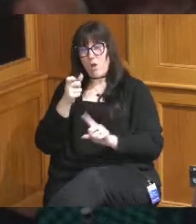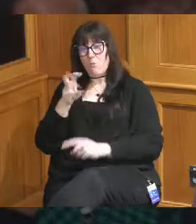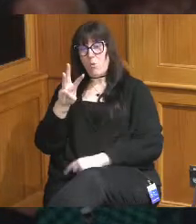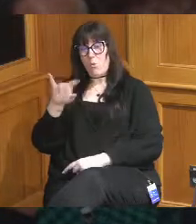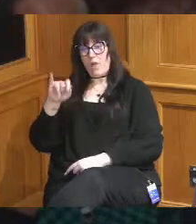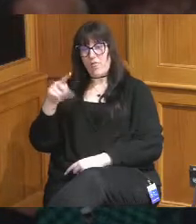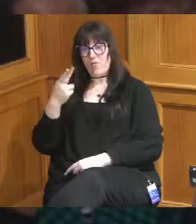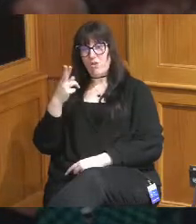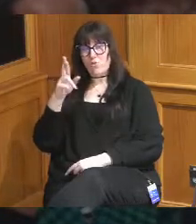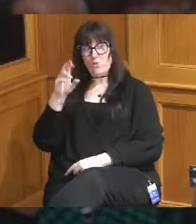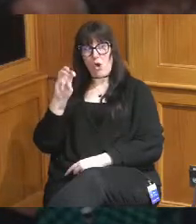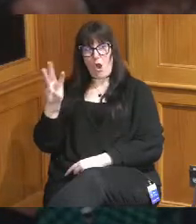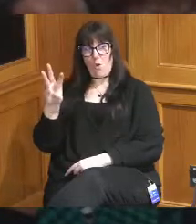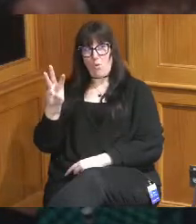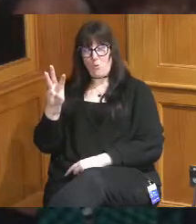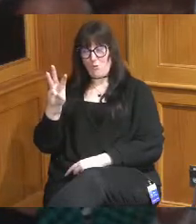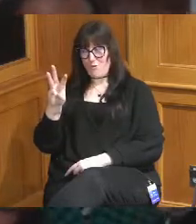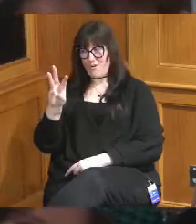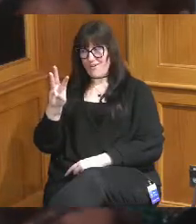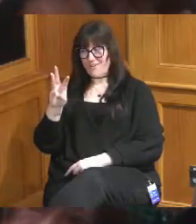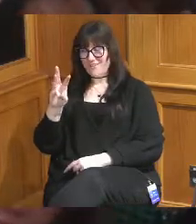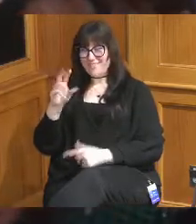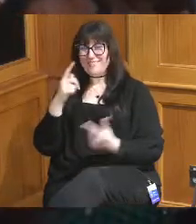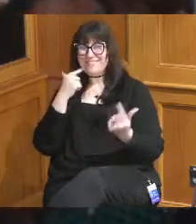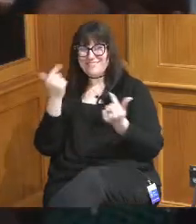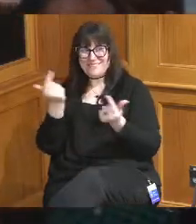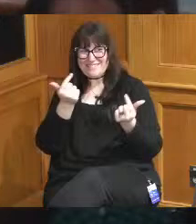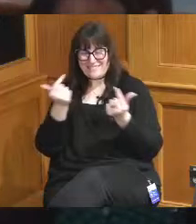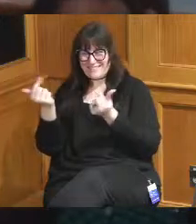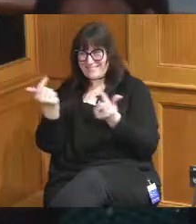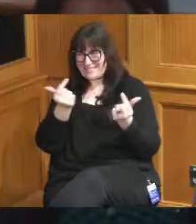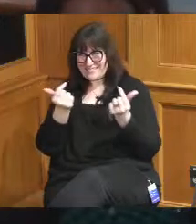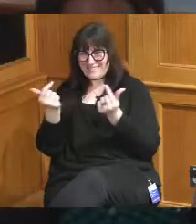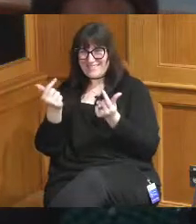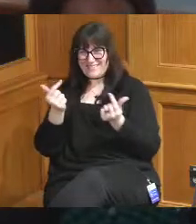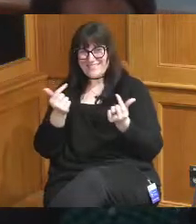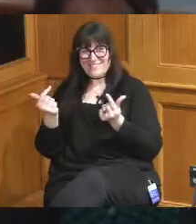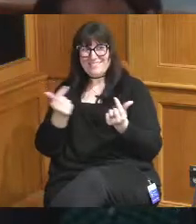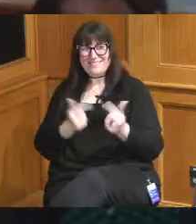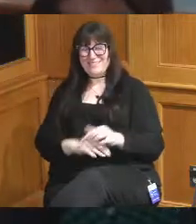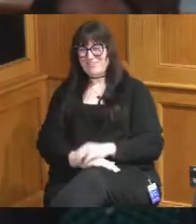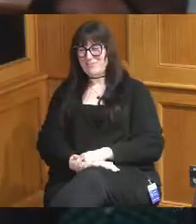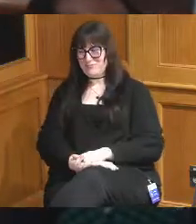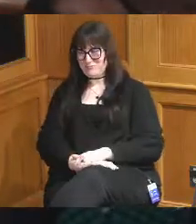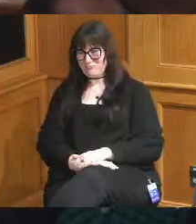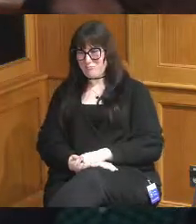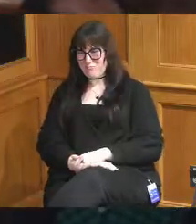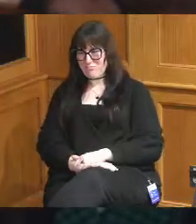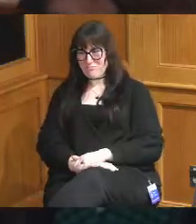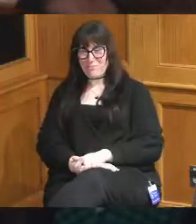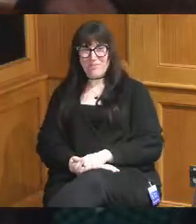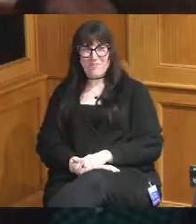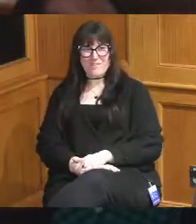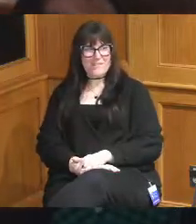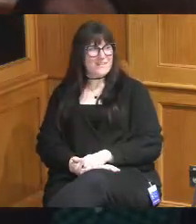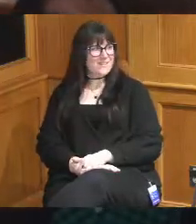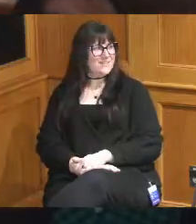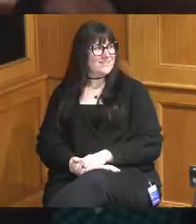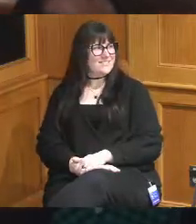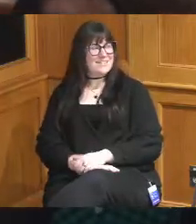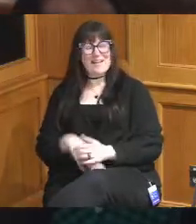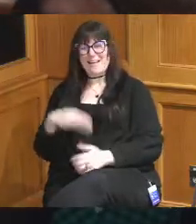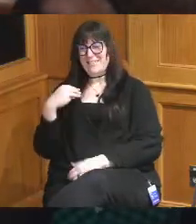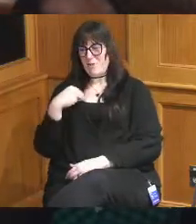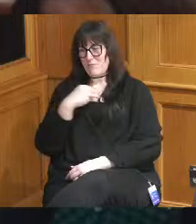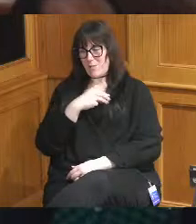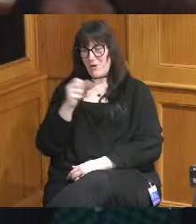Oh, The greatest. The greatest. Okay, I'm waiting for that. that's right. He is a member